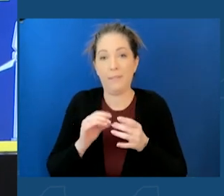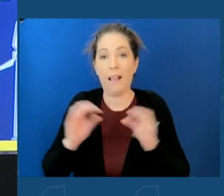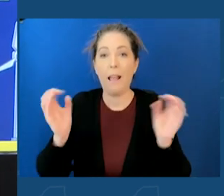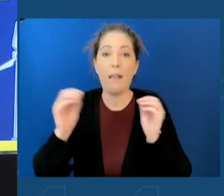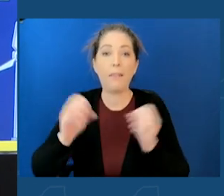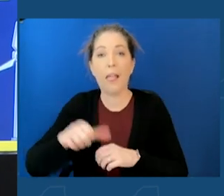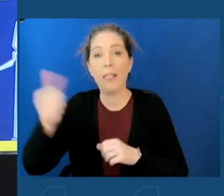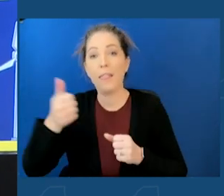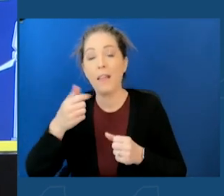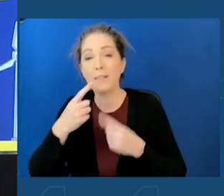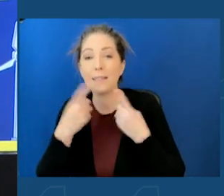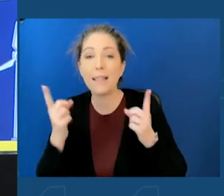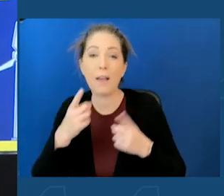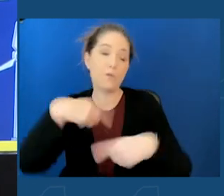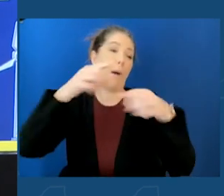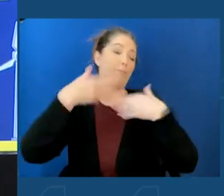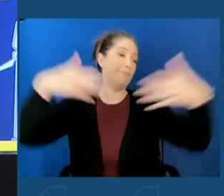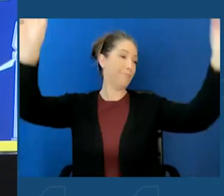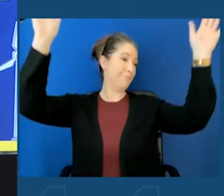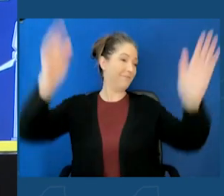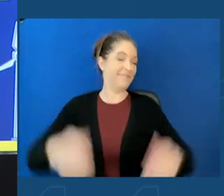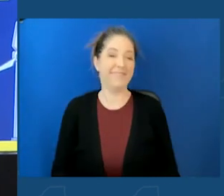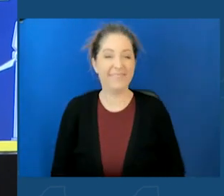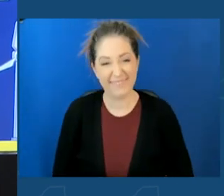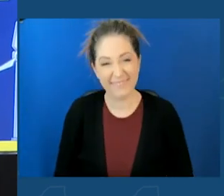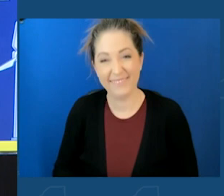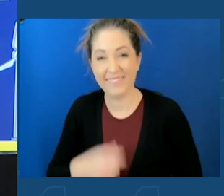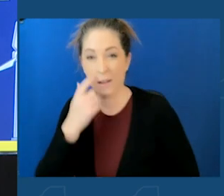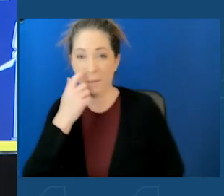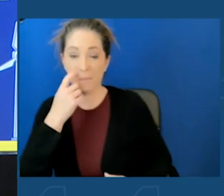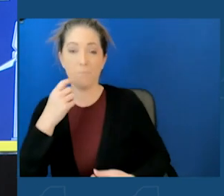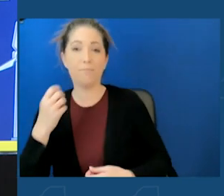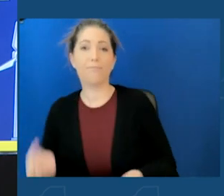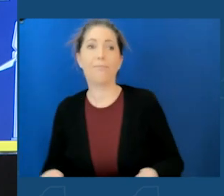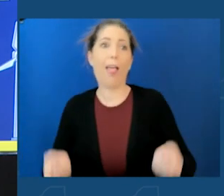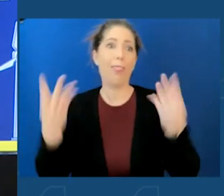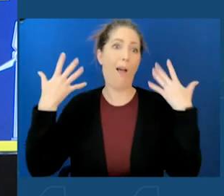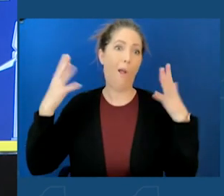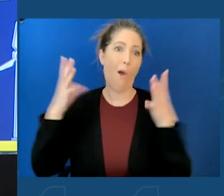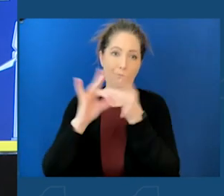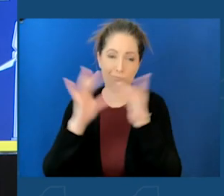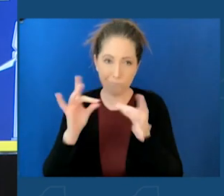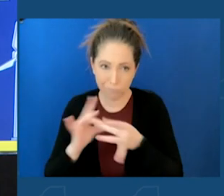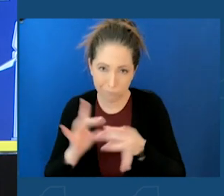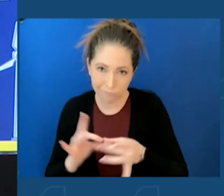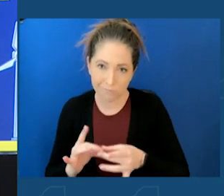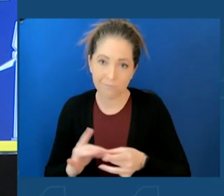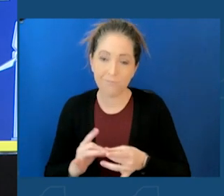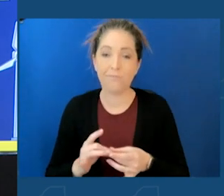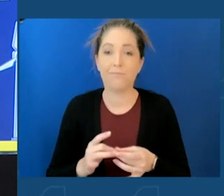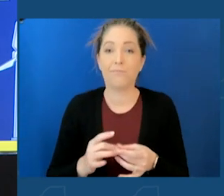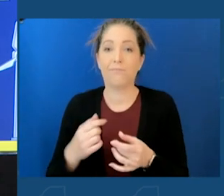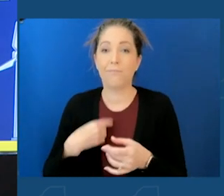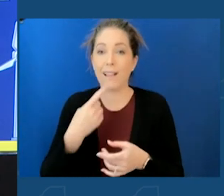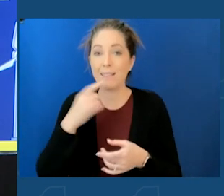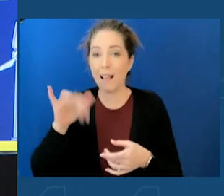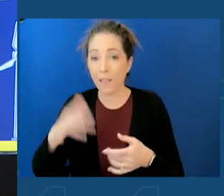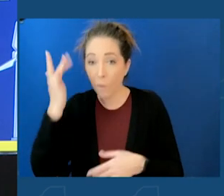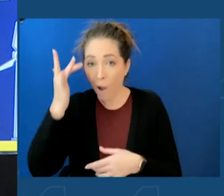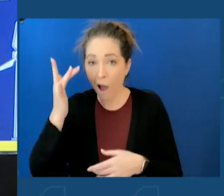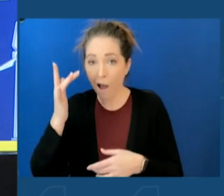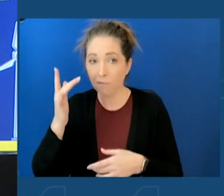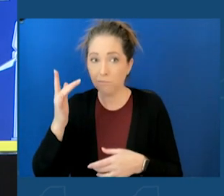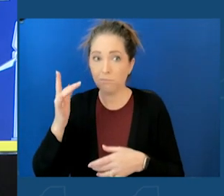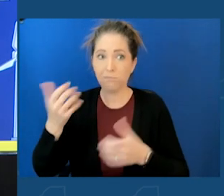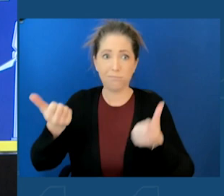can go. There's been a lot said here, and when I say that, it's because there's an all-encompassing effort from